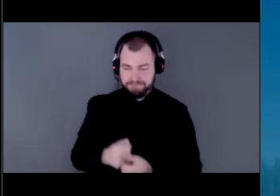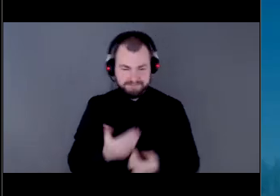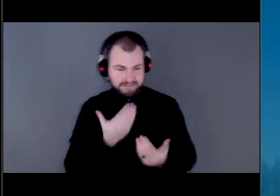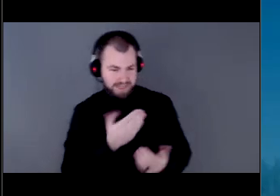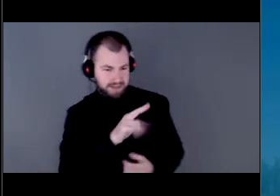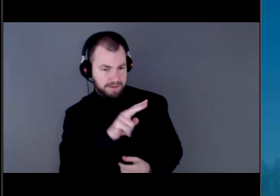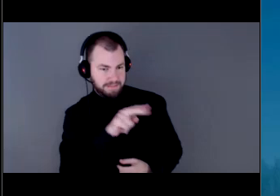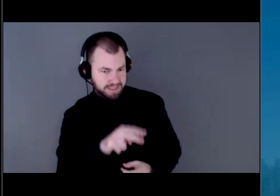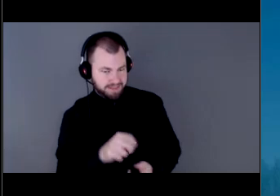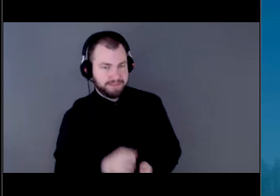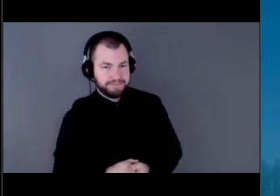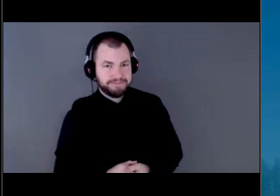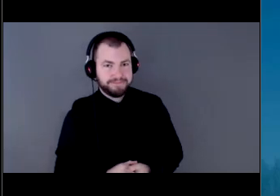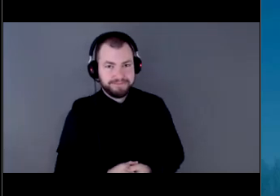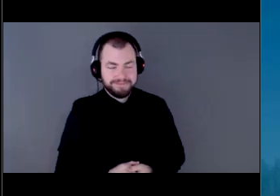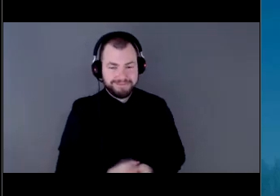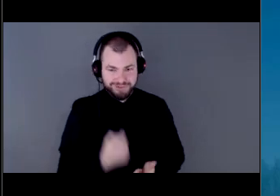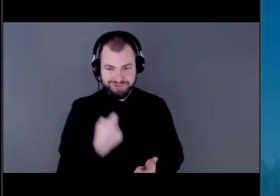Hot off the press.